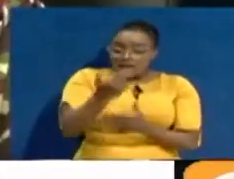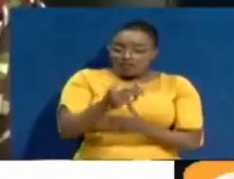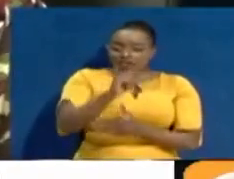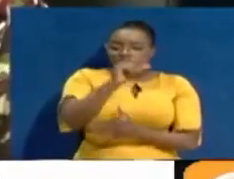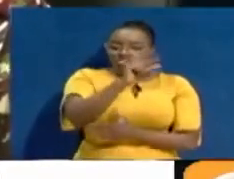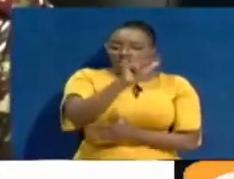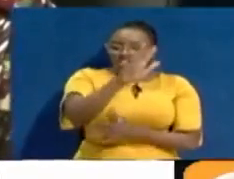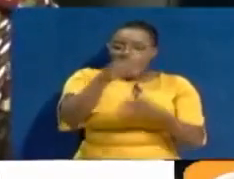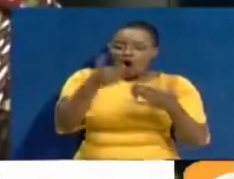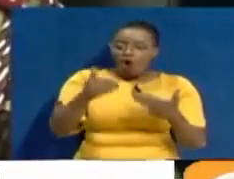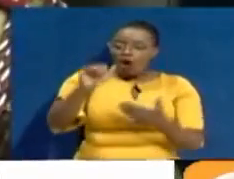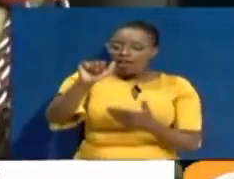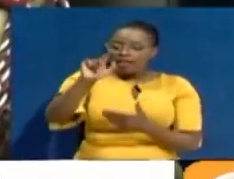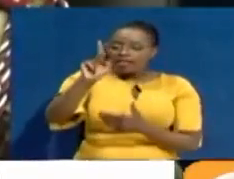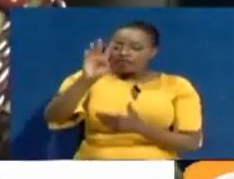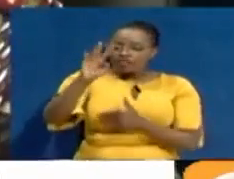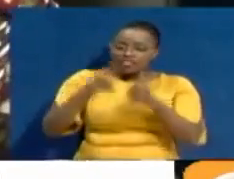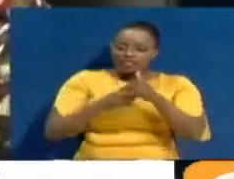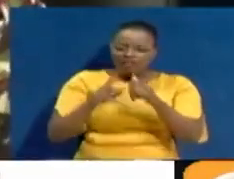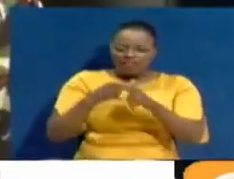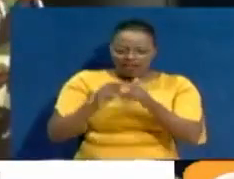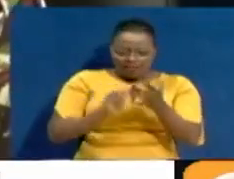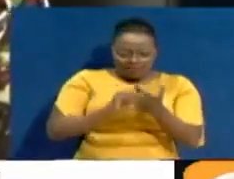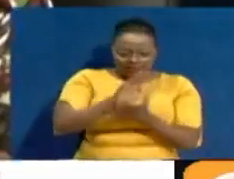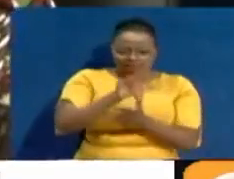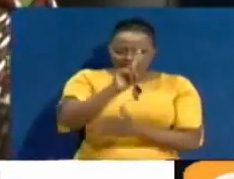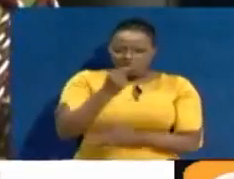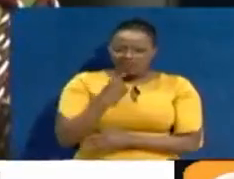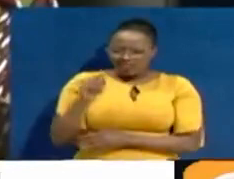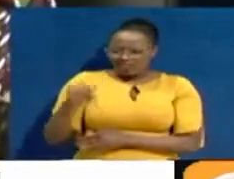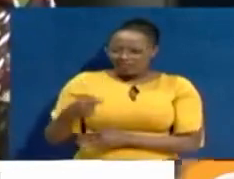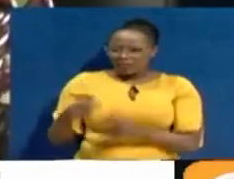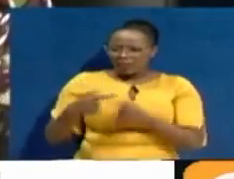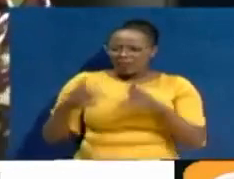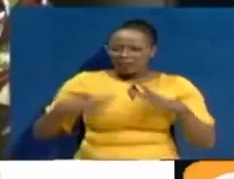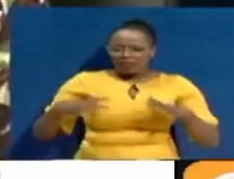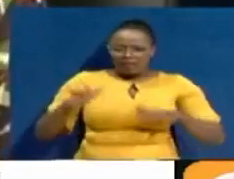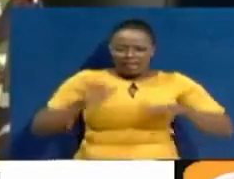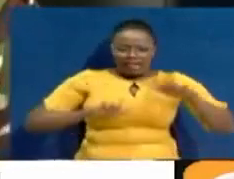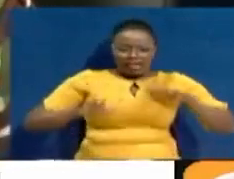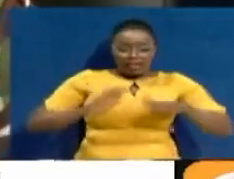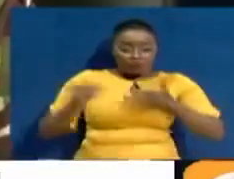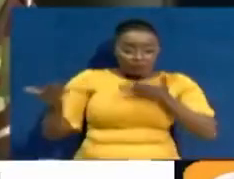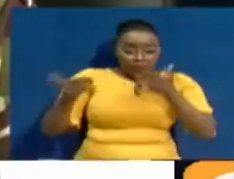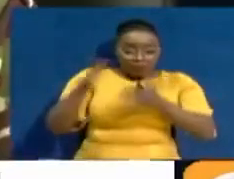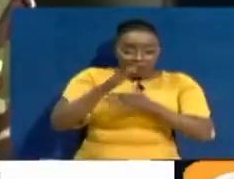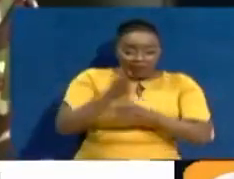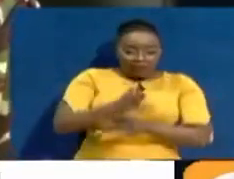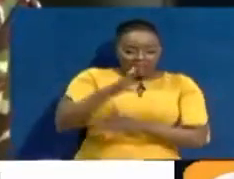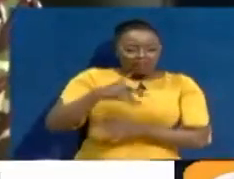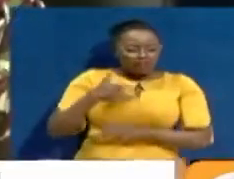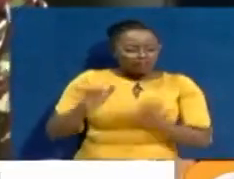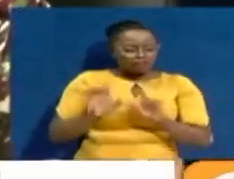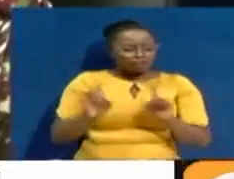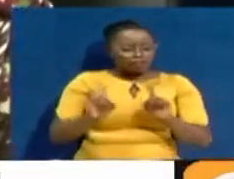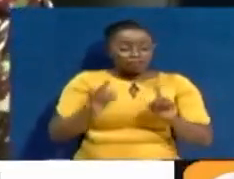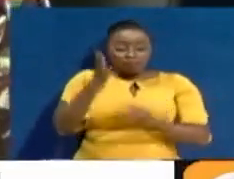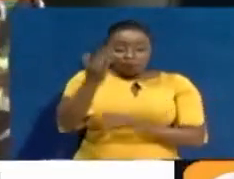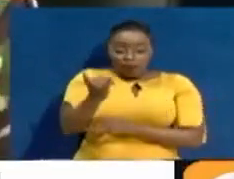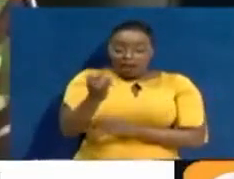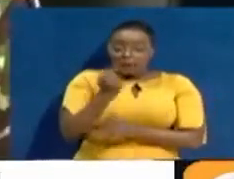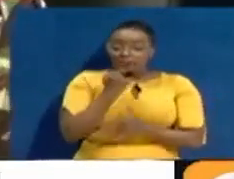ama AK47 apewa shilingi 1100. So ikawa kwamba watu wanakuwa reluctant hata kuregesha hizo bunduki. Na tumesema